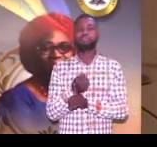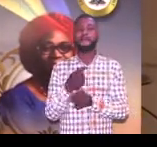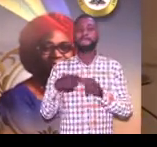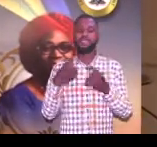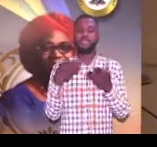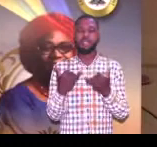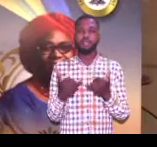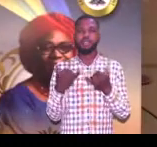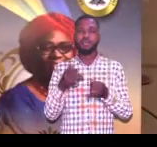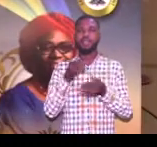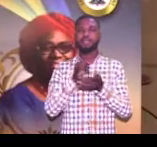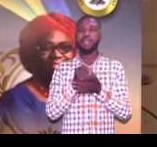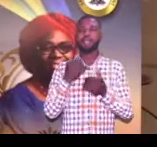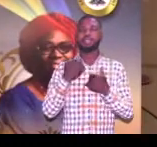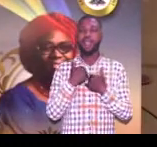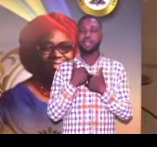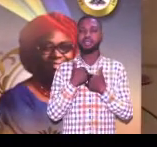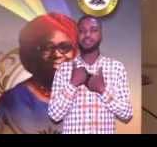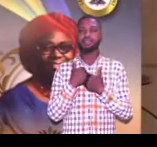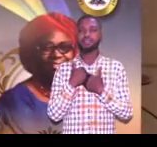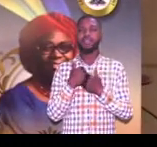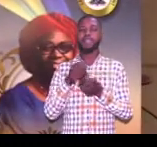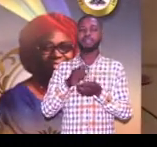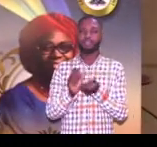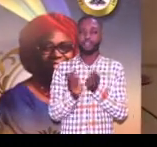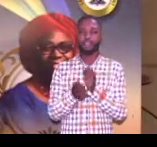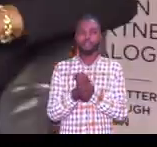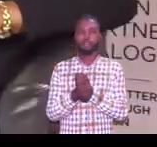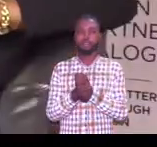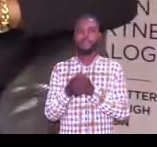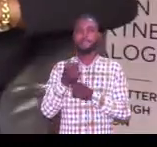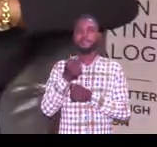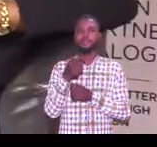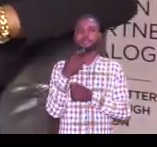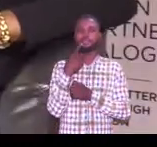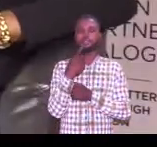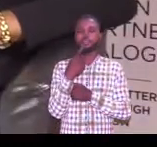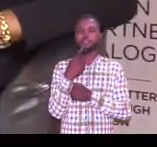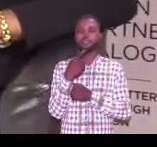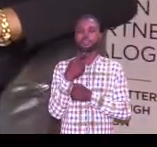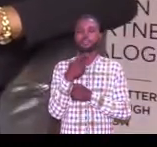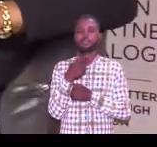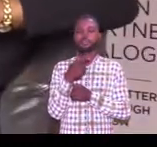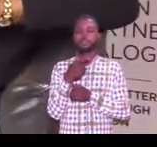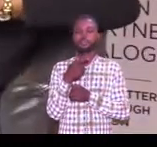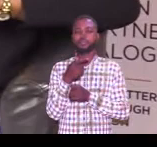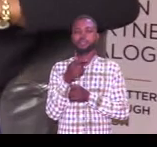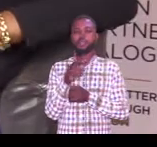know. But now that has changed. The COVID